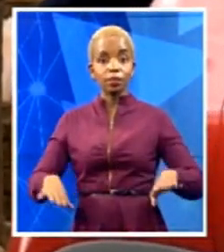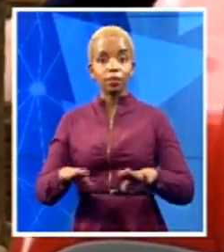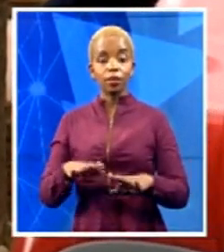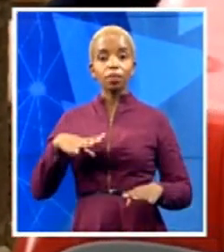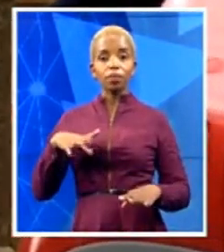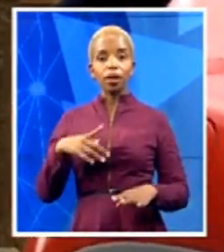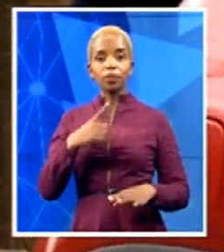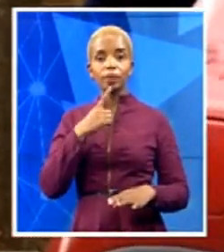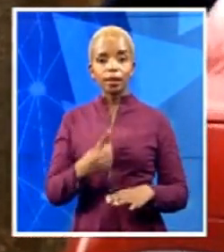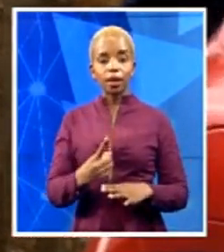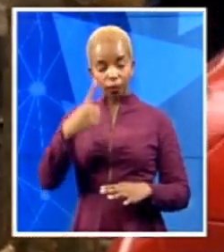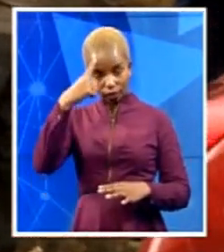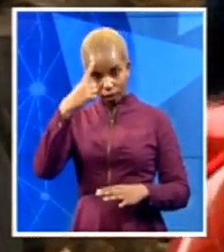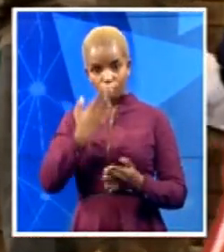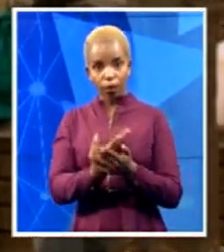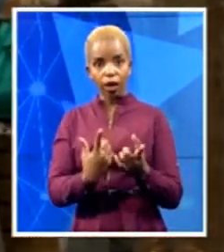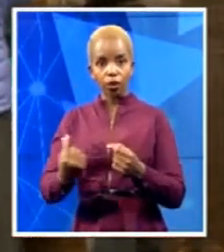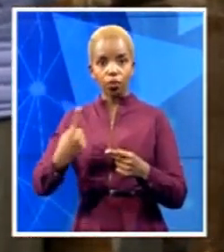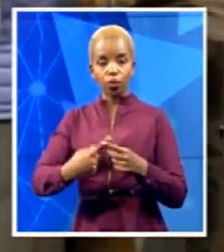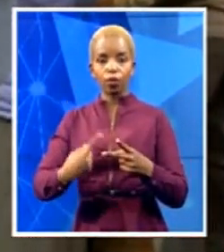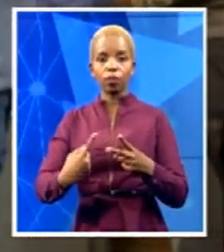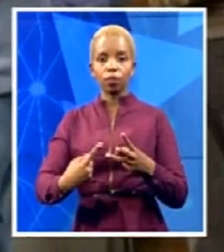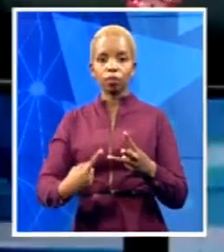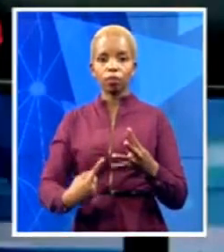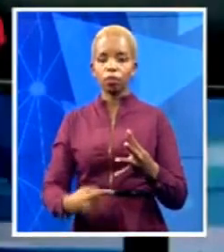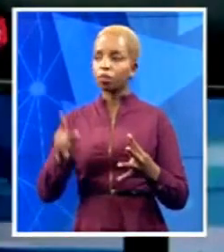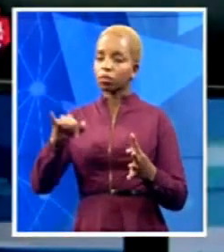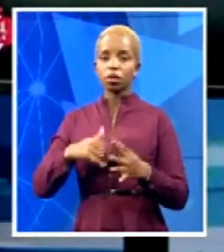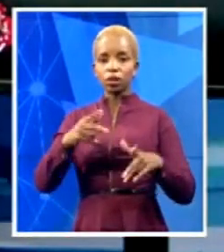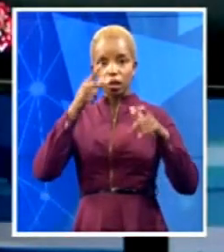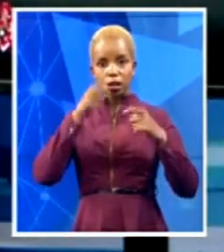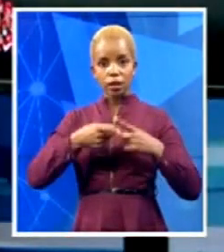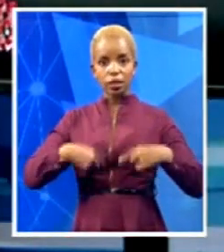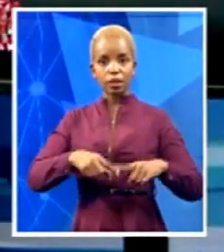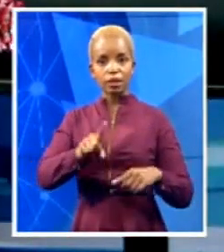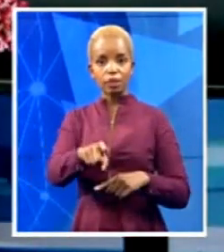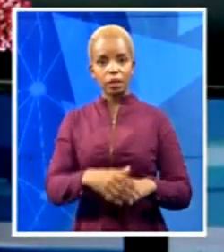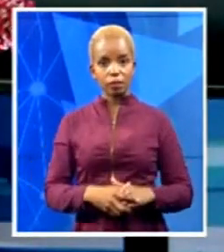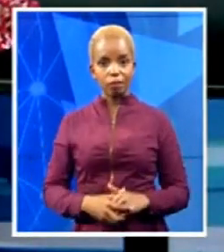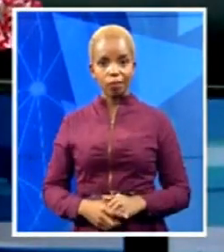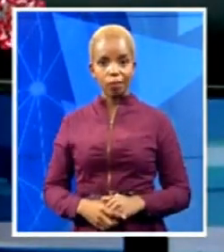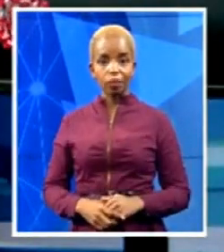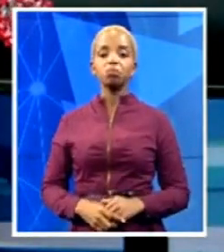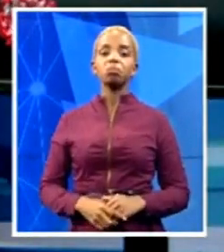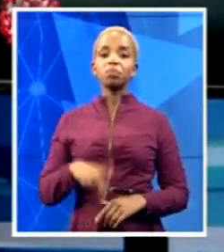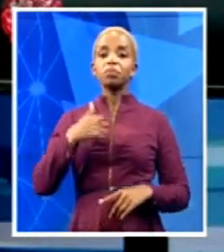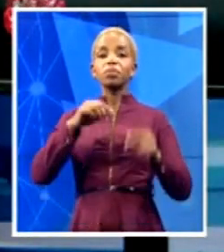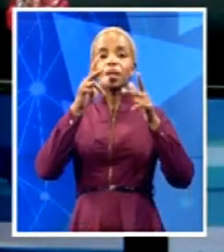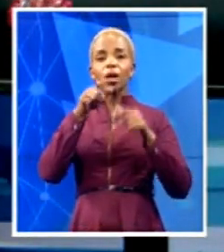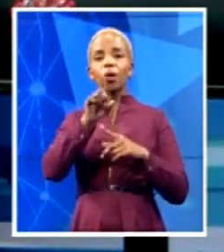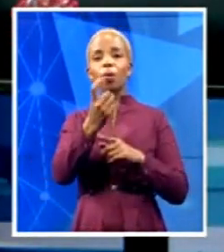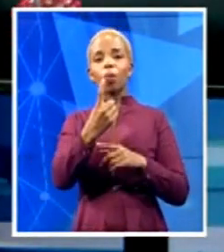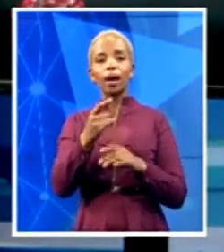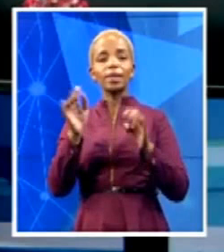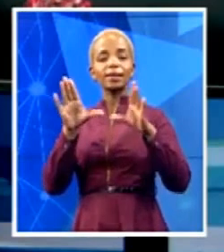very well. I know we're only talking about one sector here, but do you have an indication as to how your members have been affected by